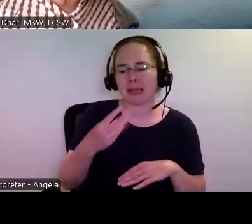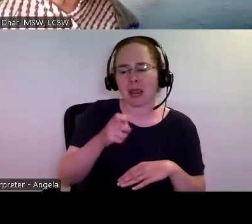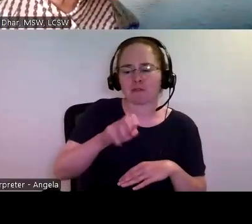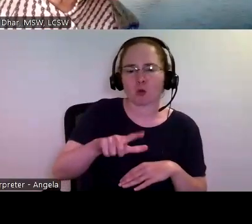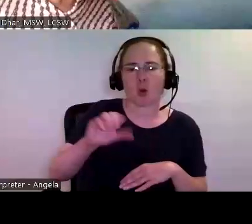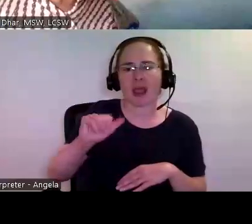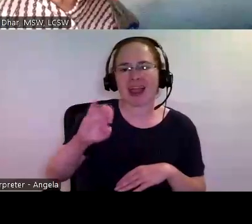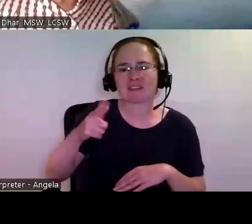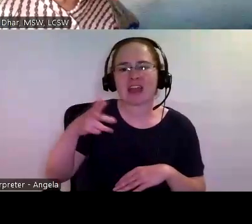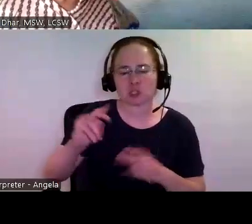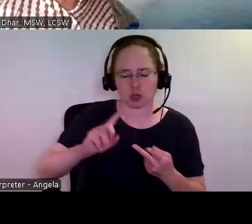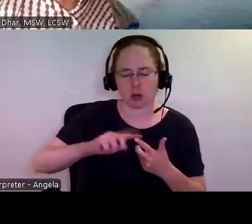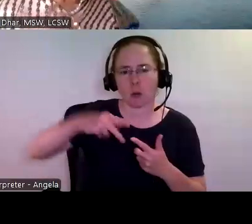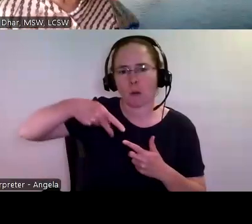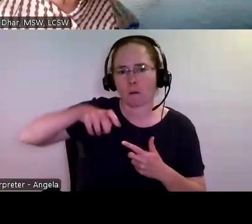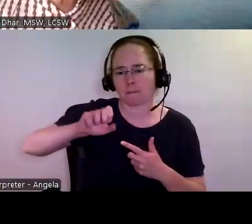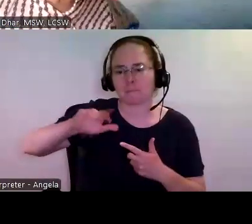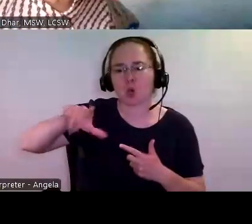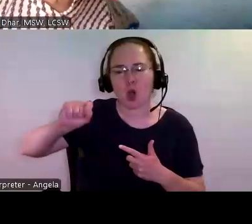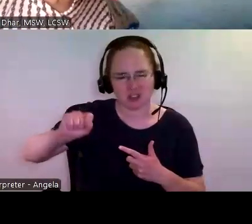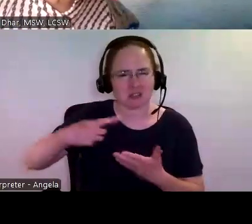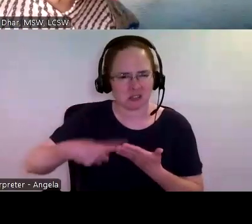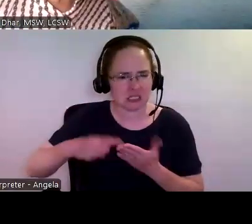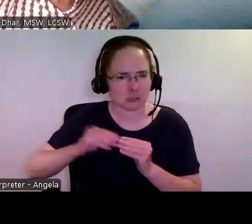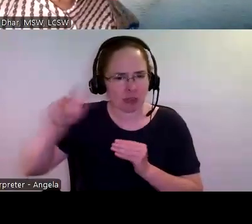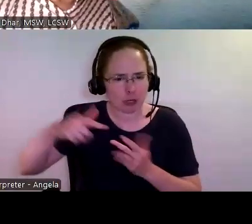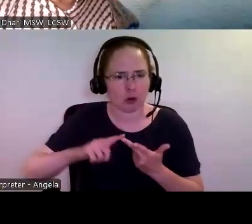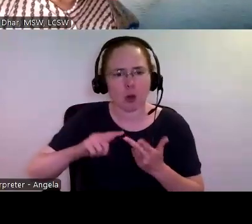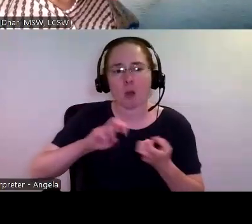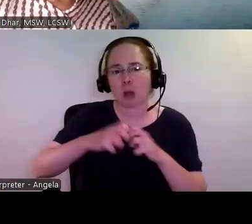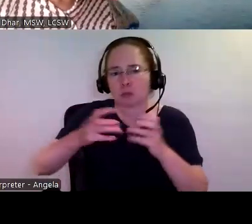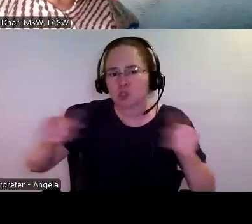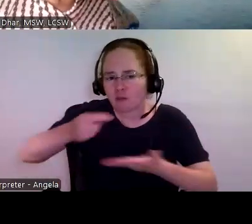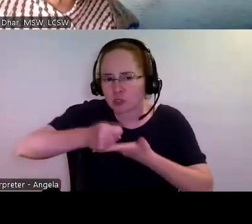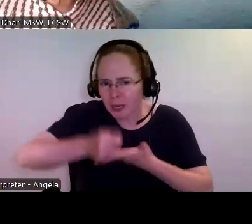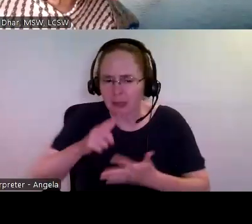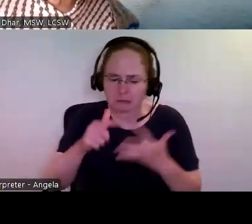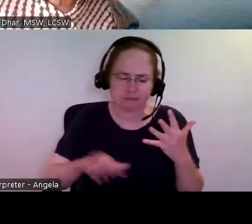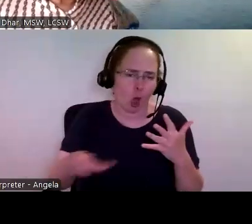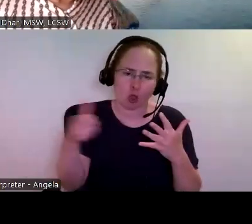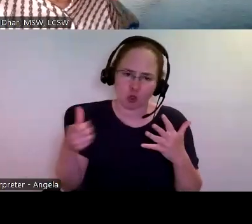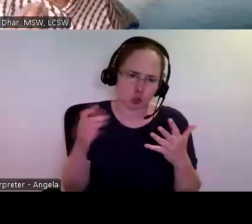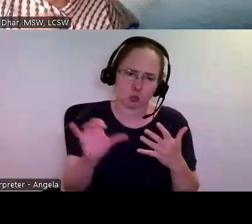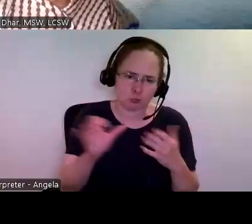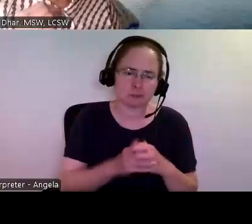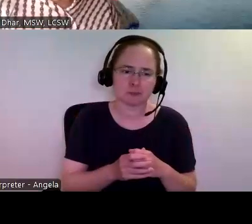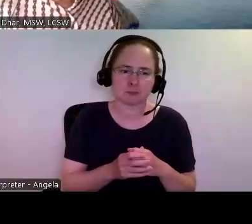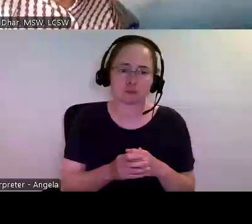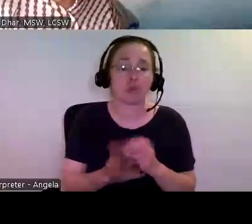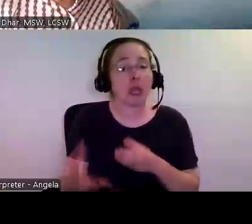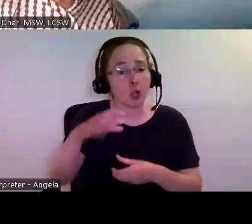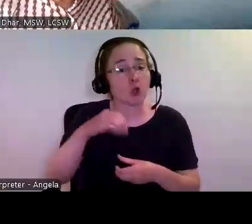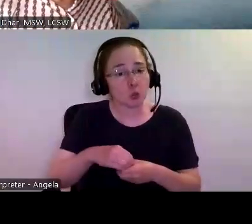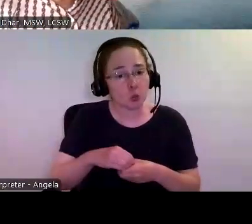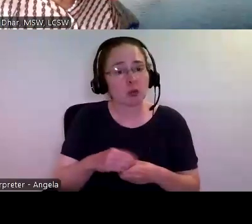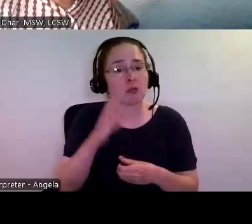pearls, I'll be talking a little bit about it, problem-solving treatment, and many others, and including the